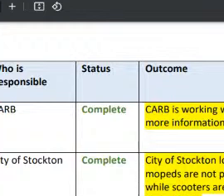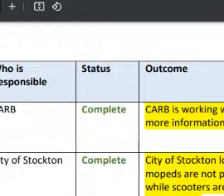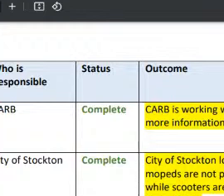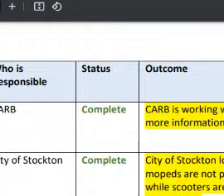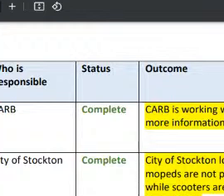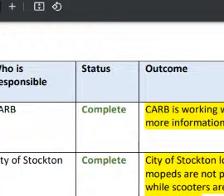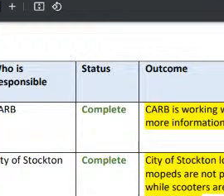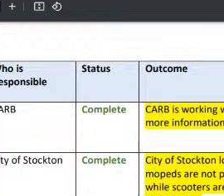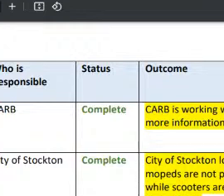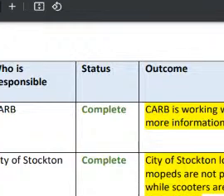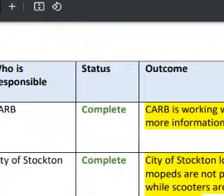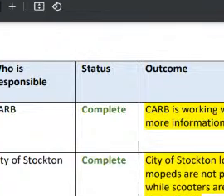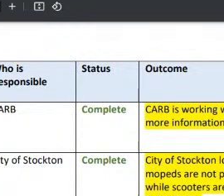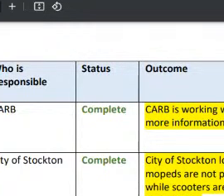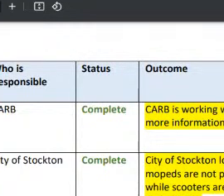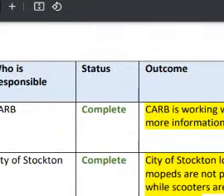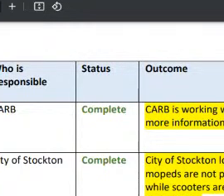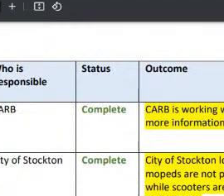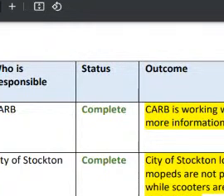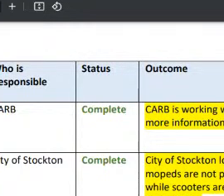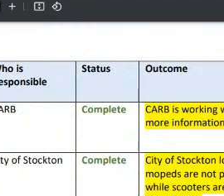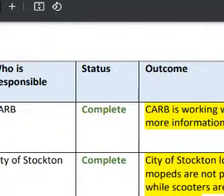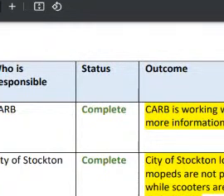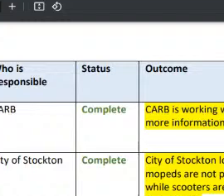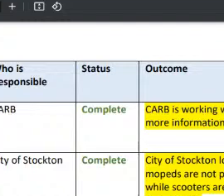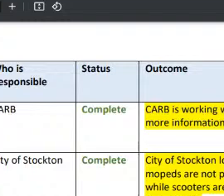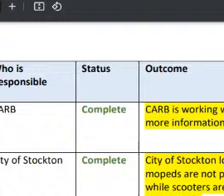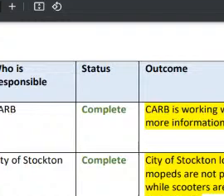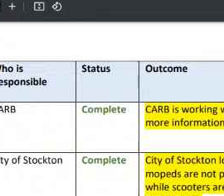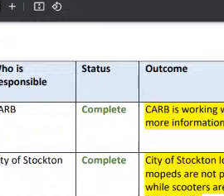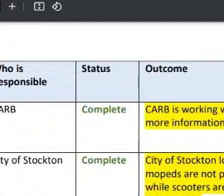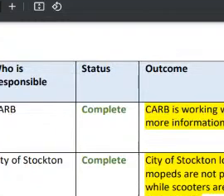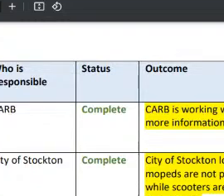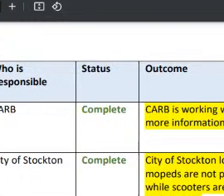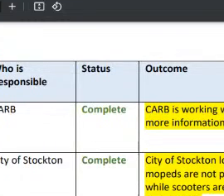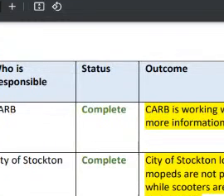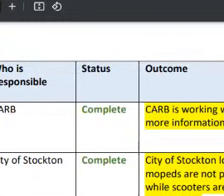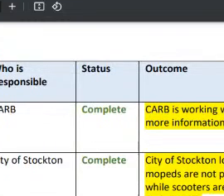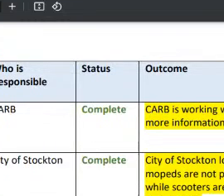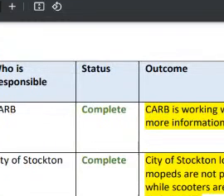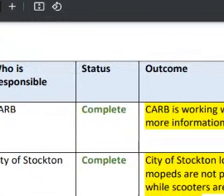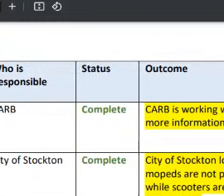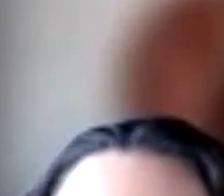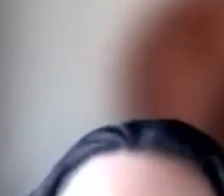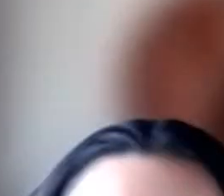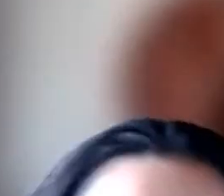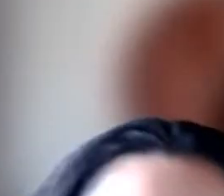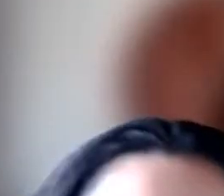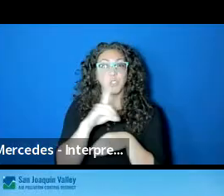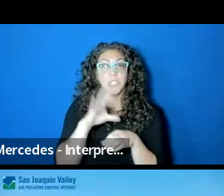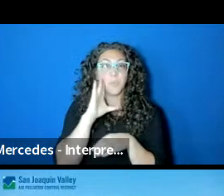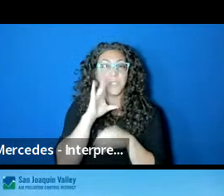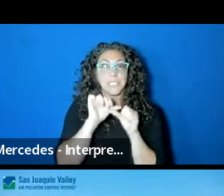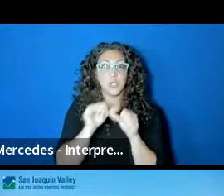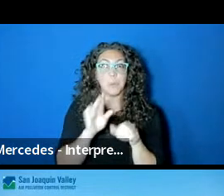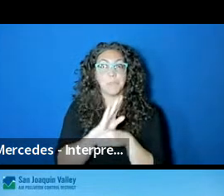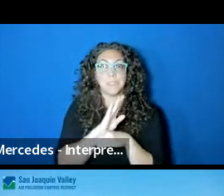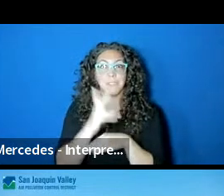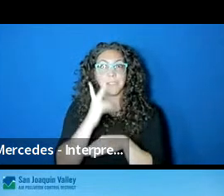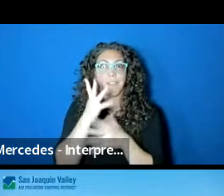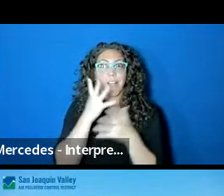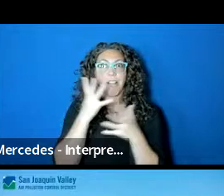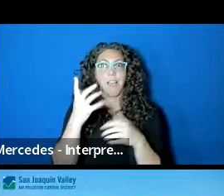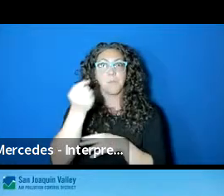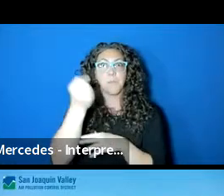more questions. Sounds like the Air District will continue to be very busy. I see a lot of pending items on that list.